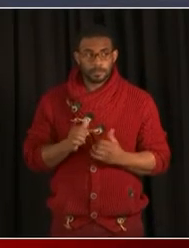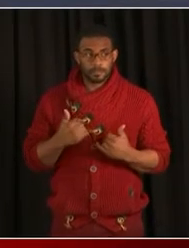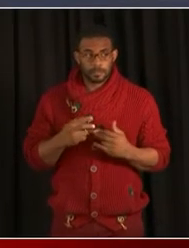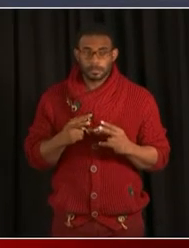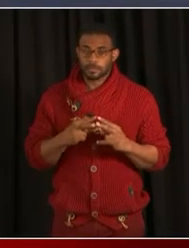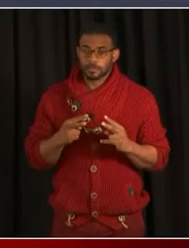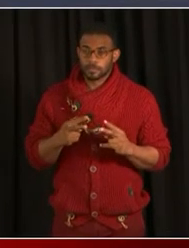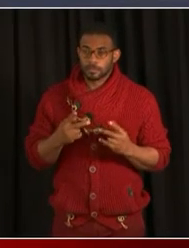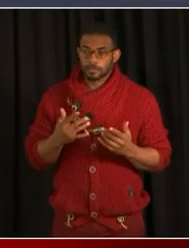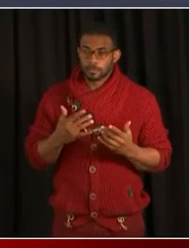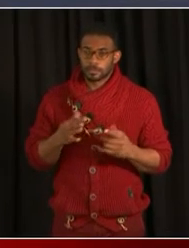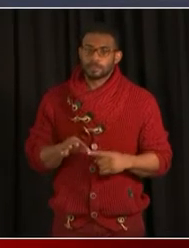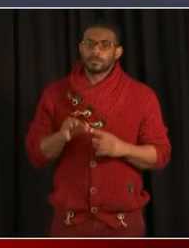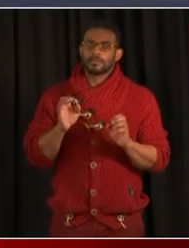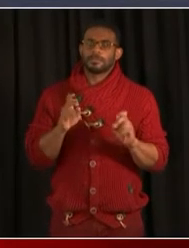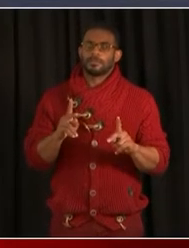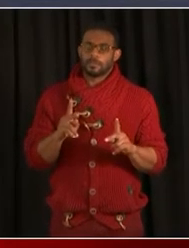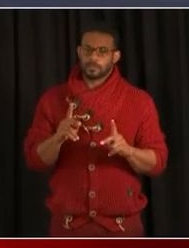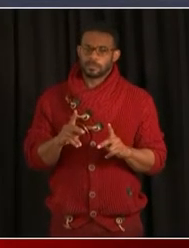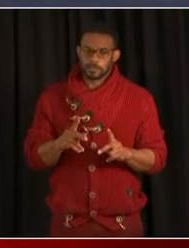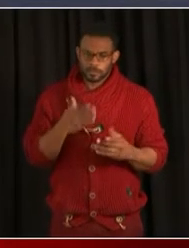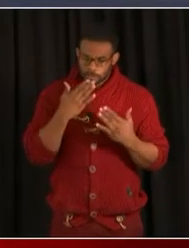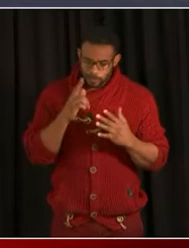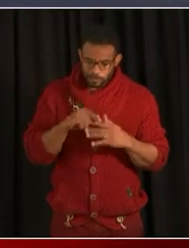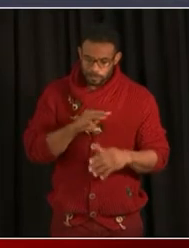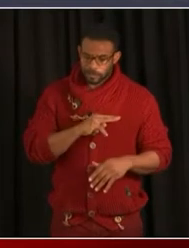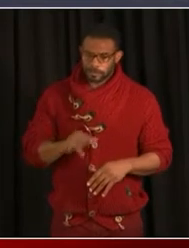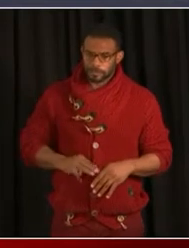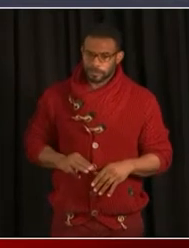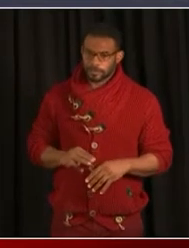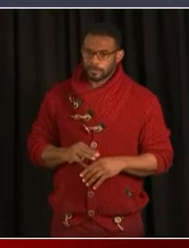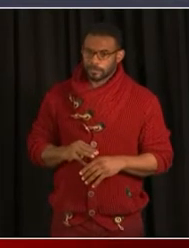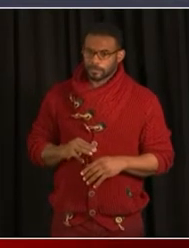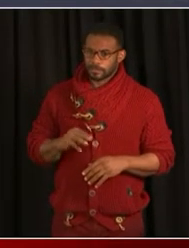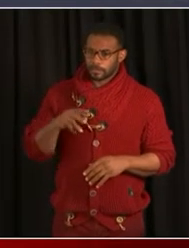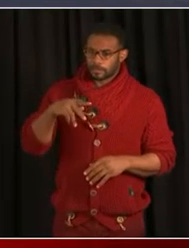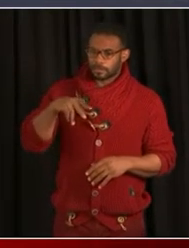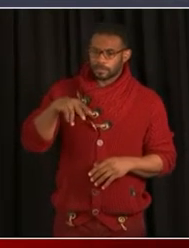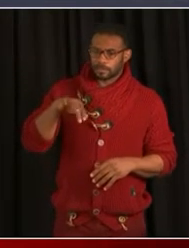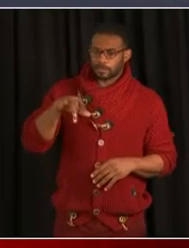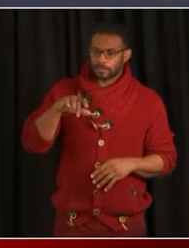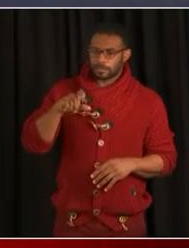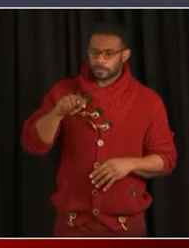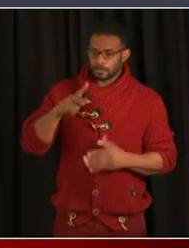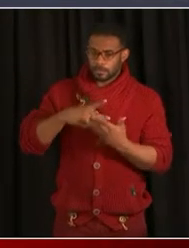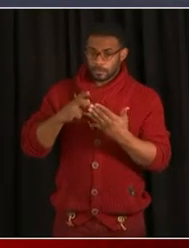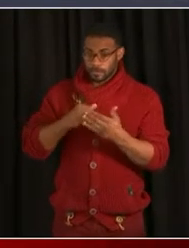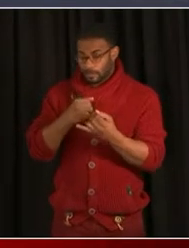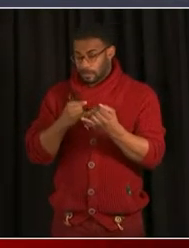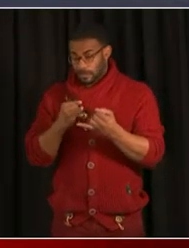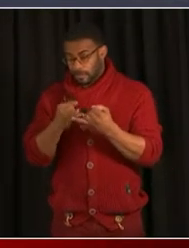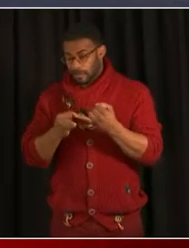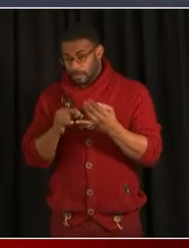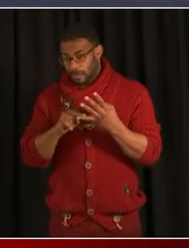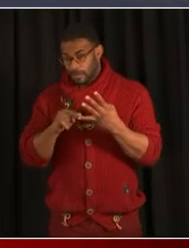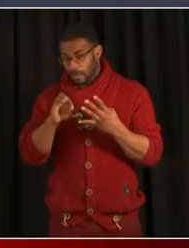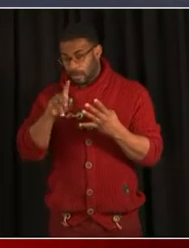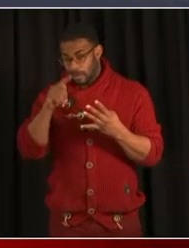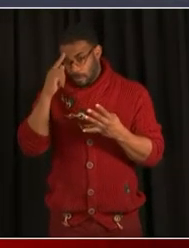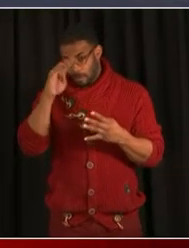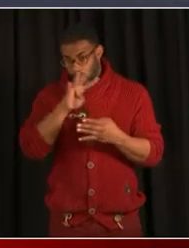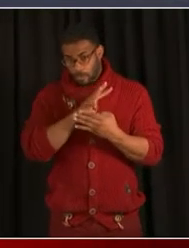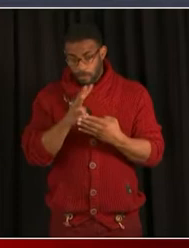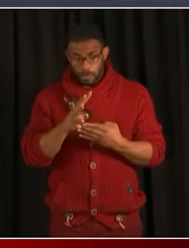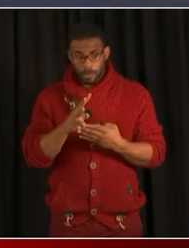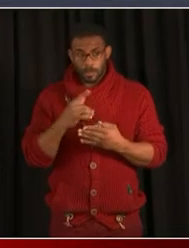a very unique opportunity thanks to the mayor's pilot program. At the end of October, for 4